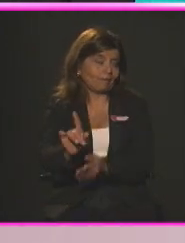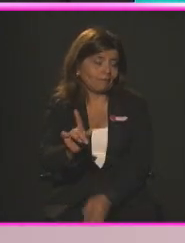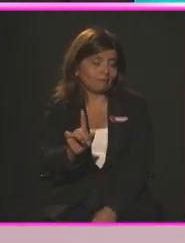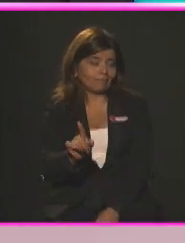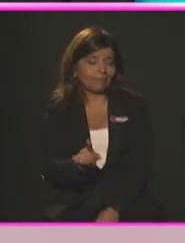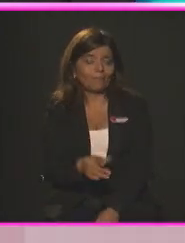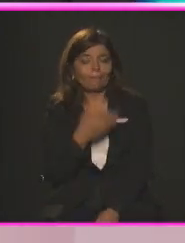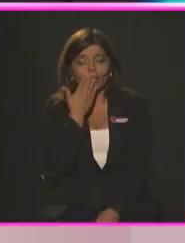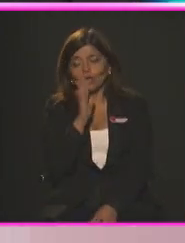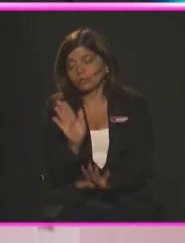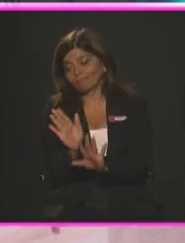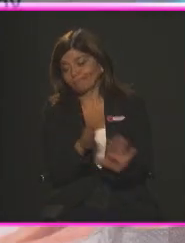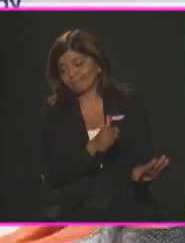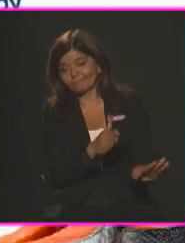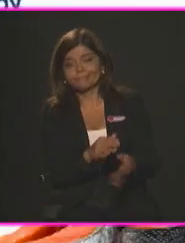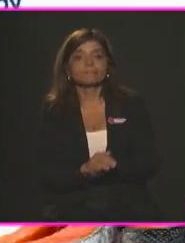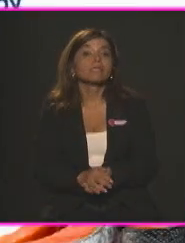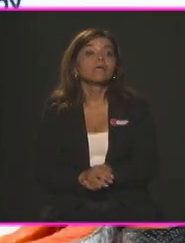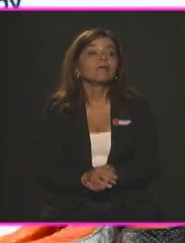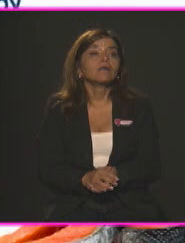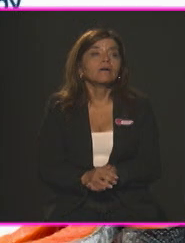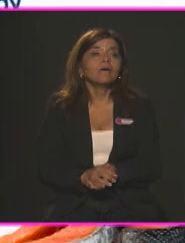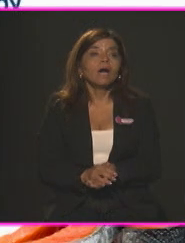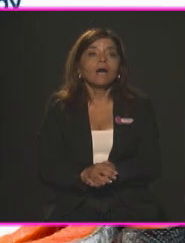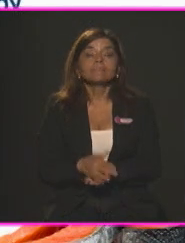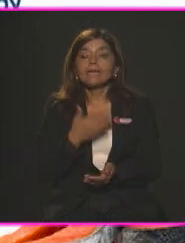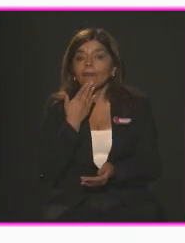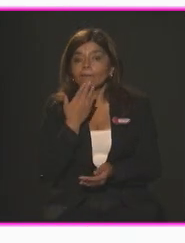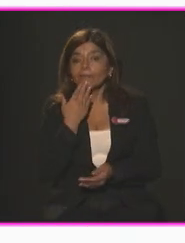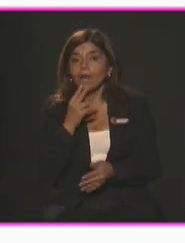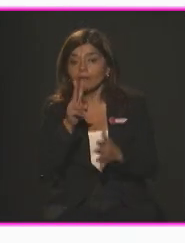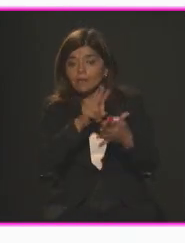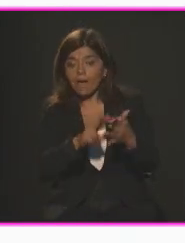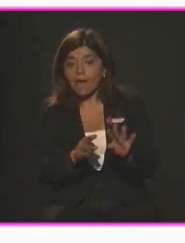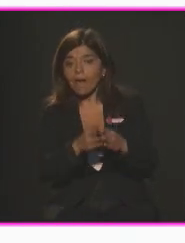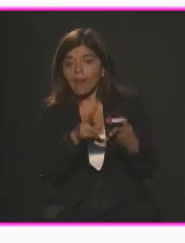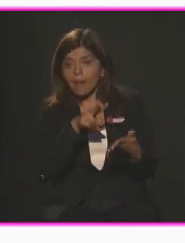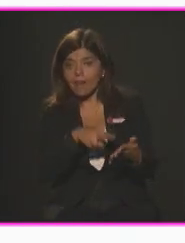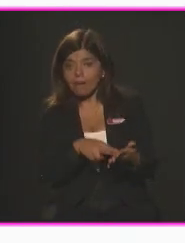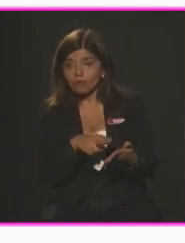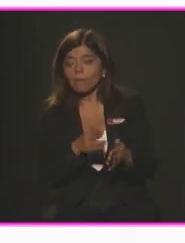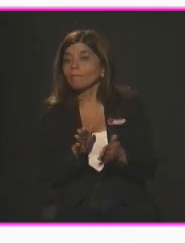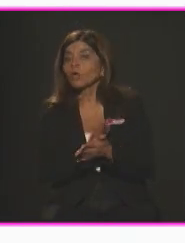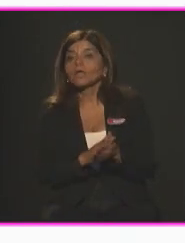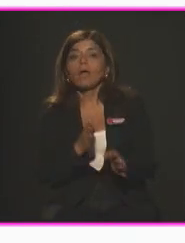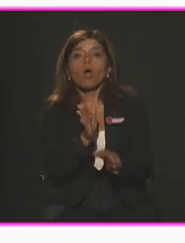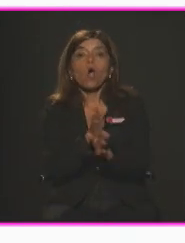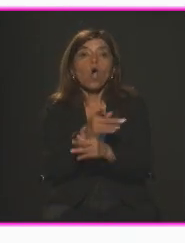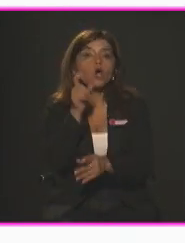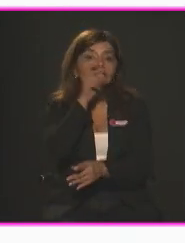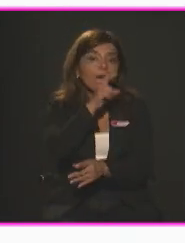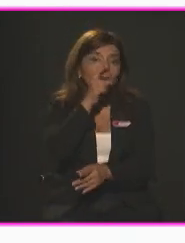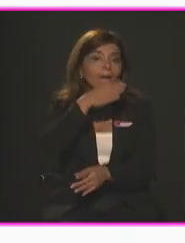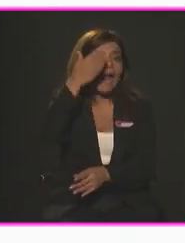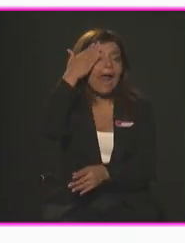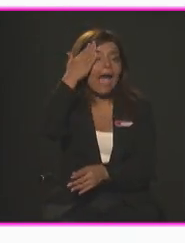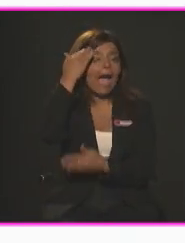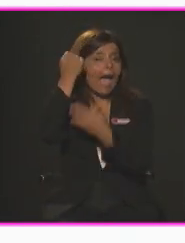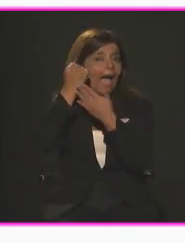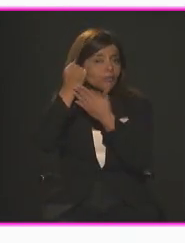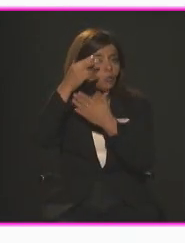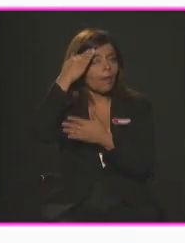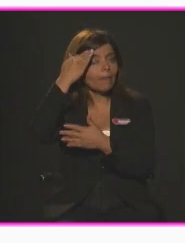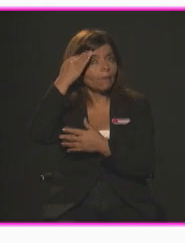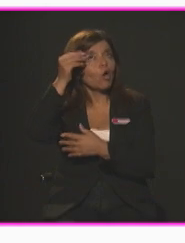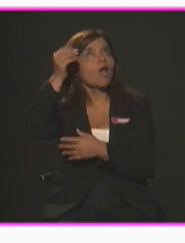see a huge literature on how good fish is for your brain. And we even found some work showing that both strawberries and mushrooms are